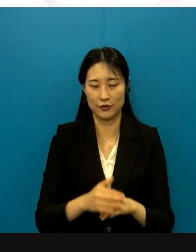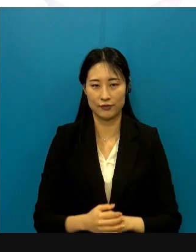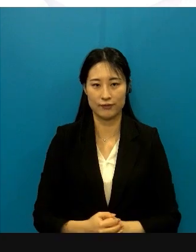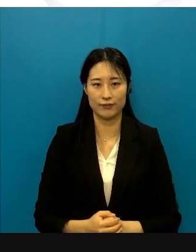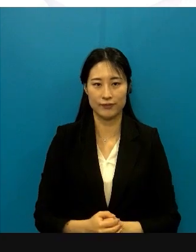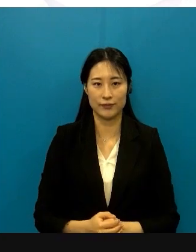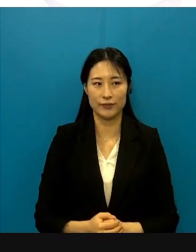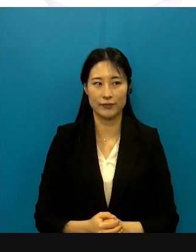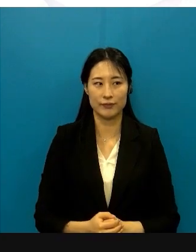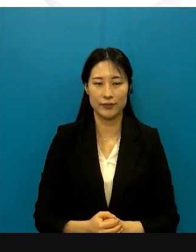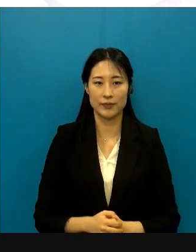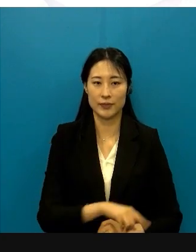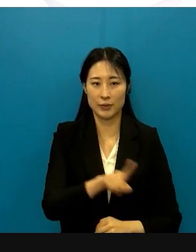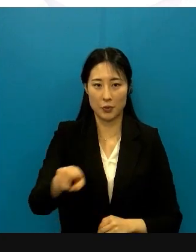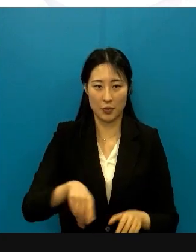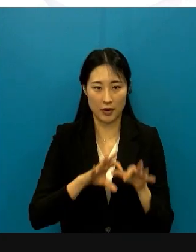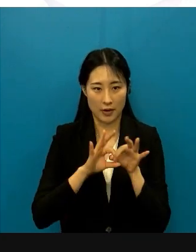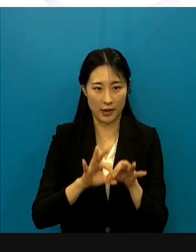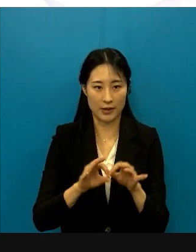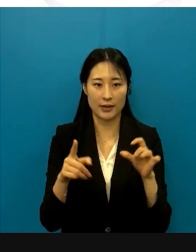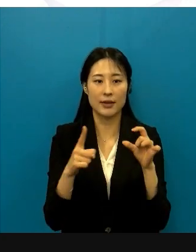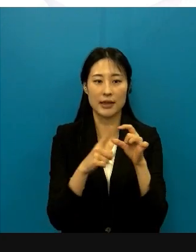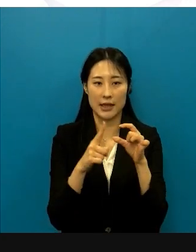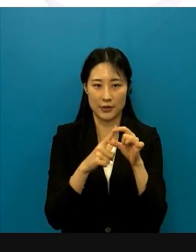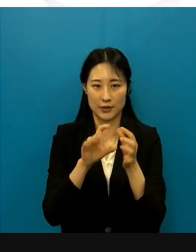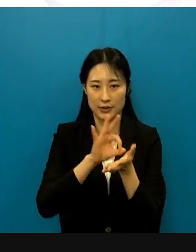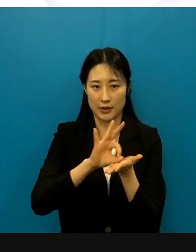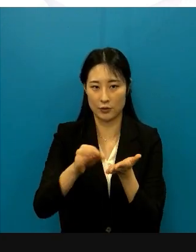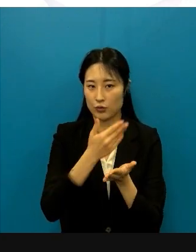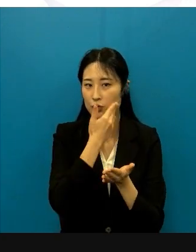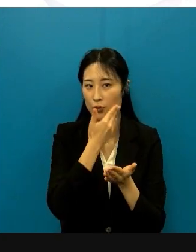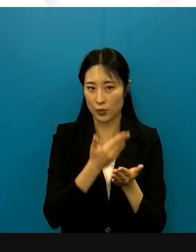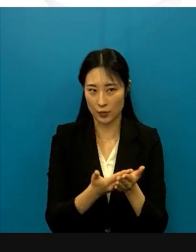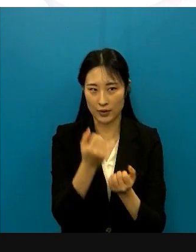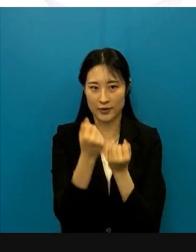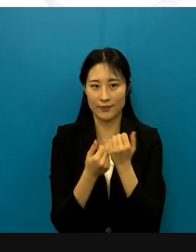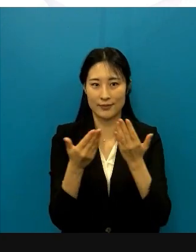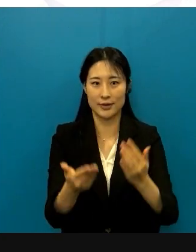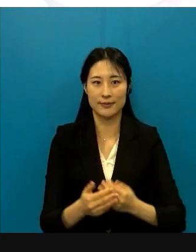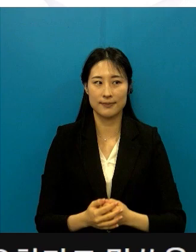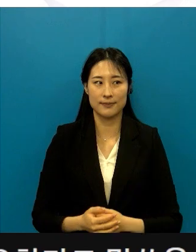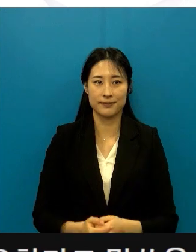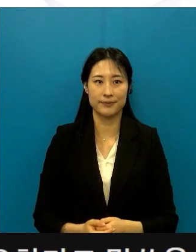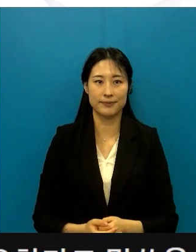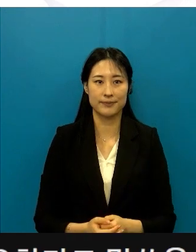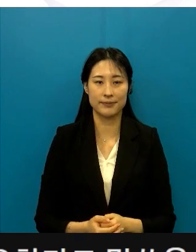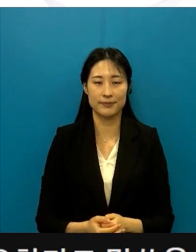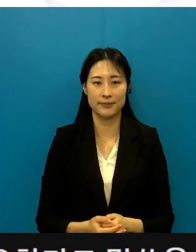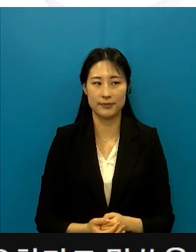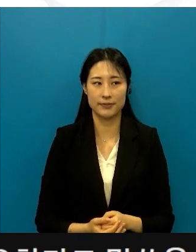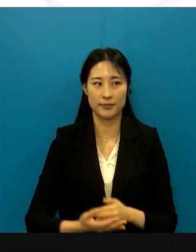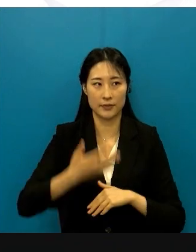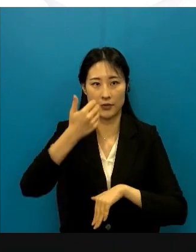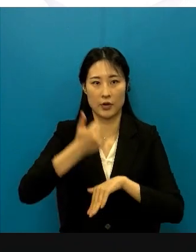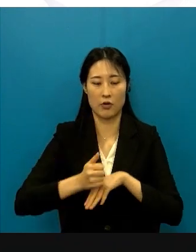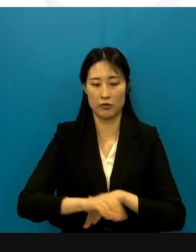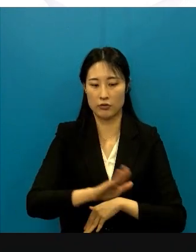it certainly, historical experiences affect how we look at the discussion as well.